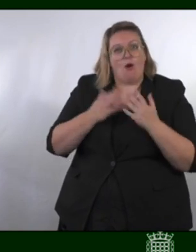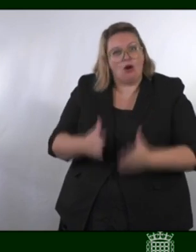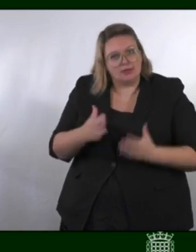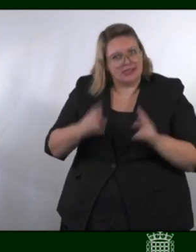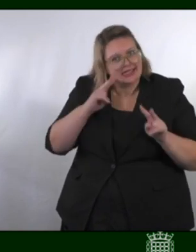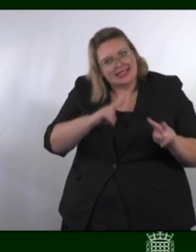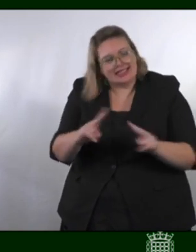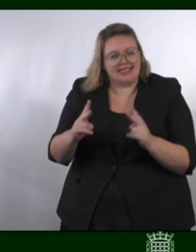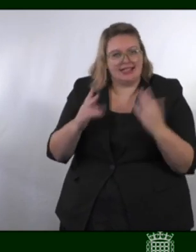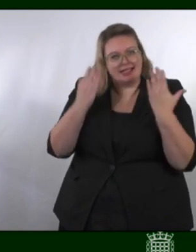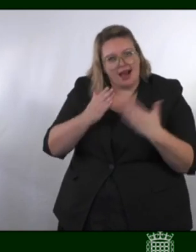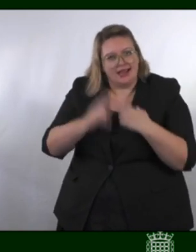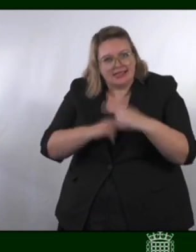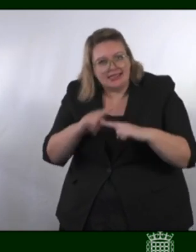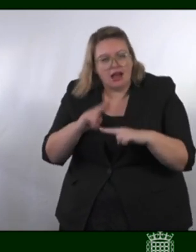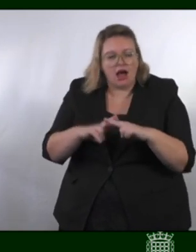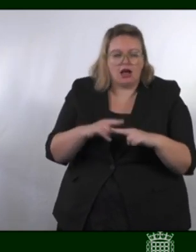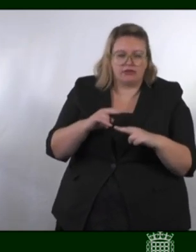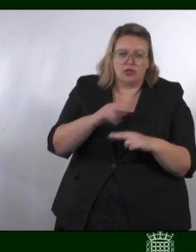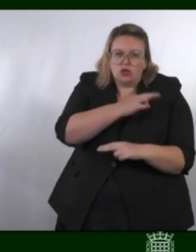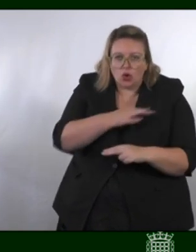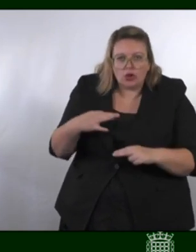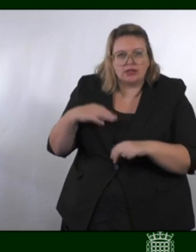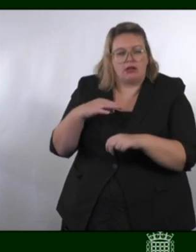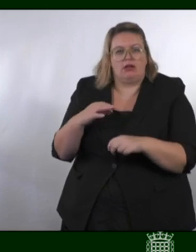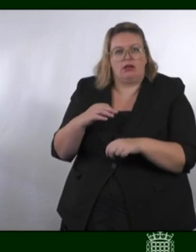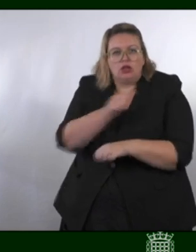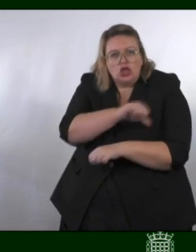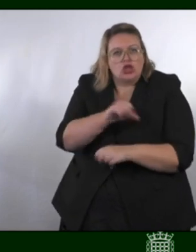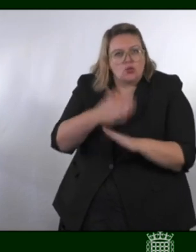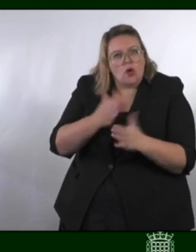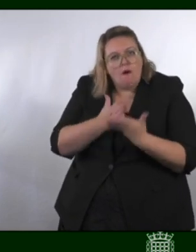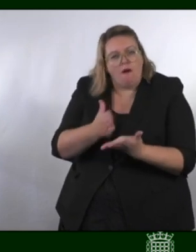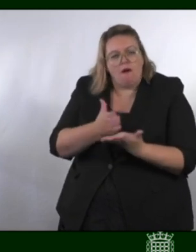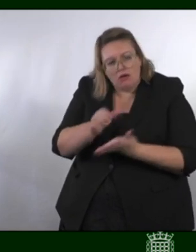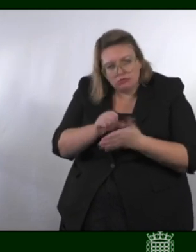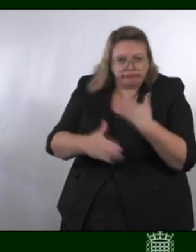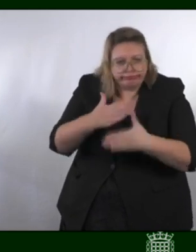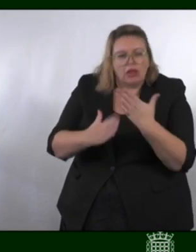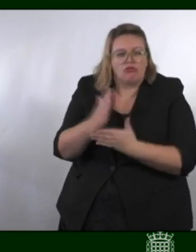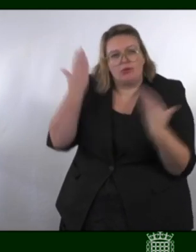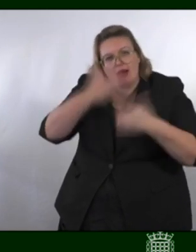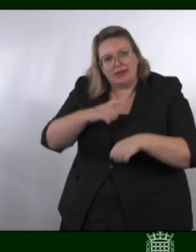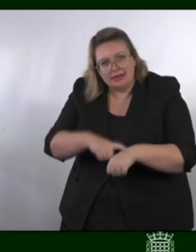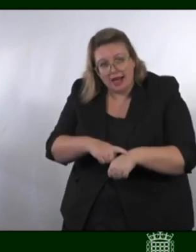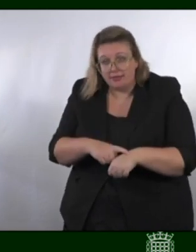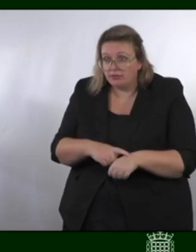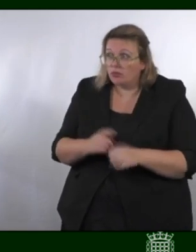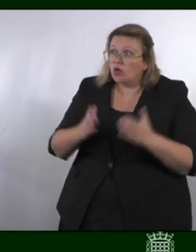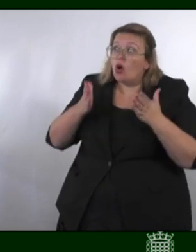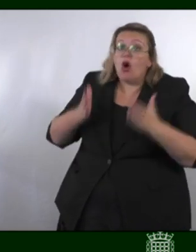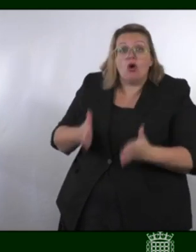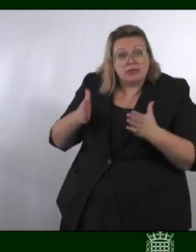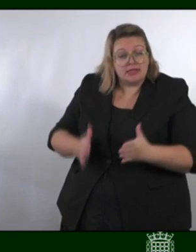the wonderful work being done by local medics and staff. The hospital can expedite at speed ambitious plans for